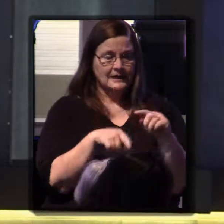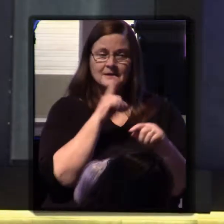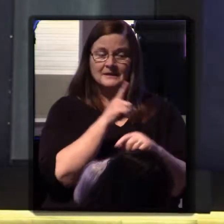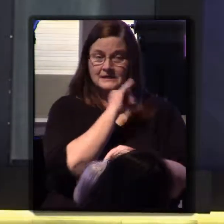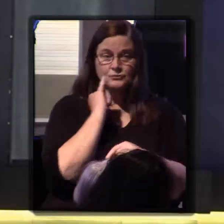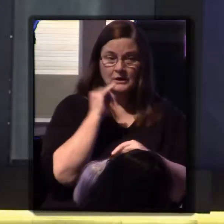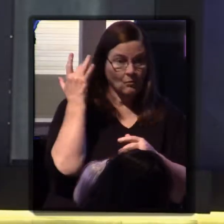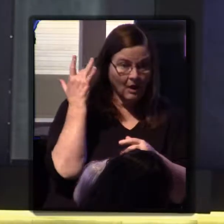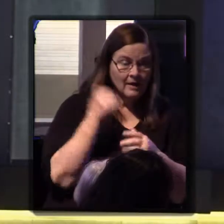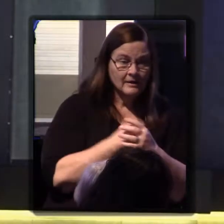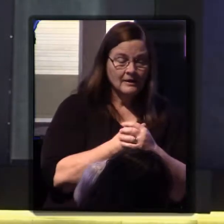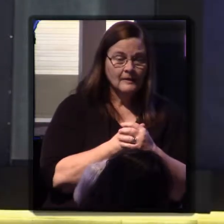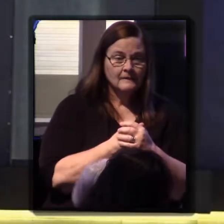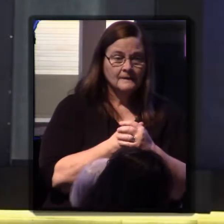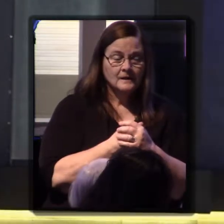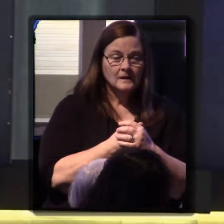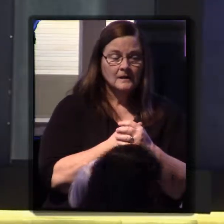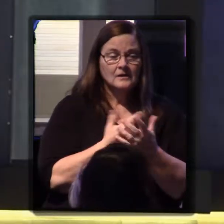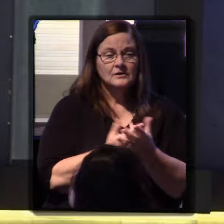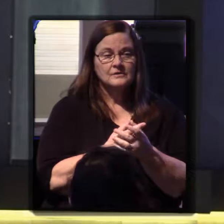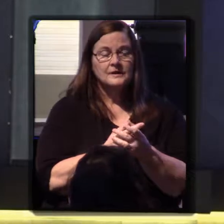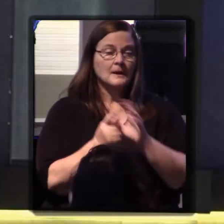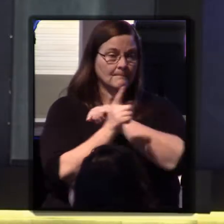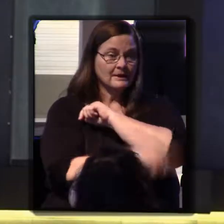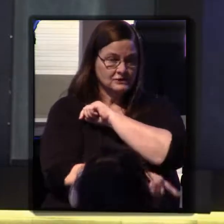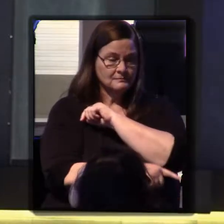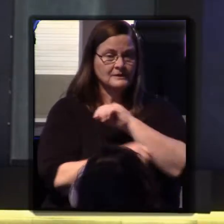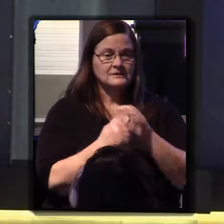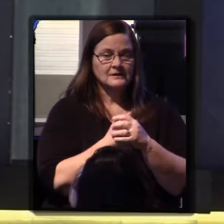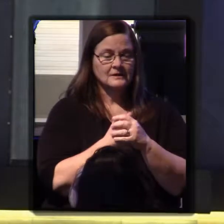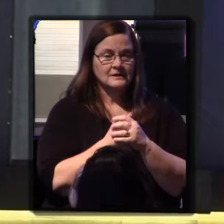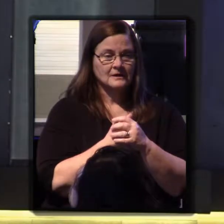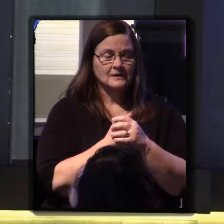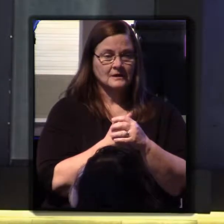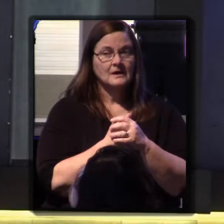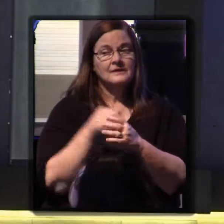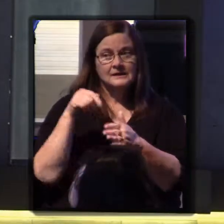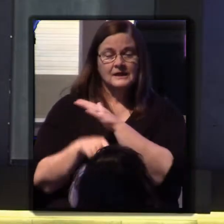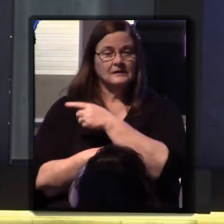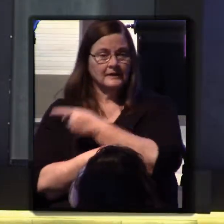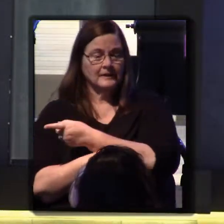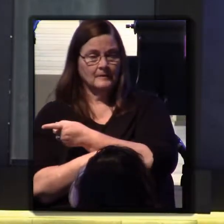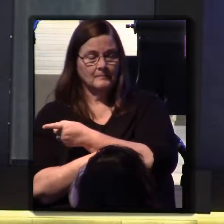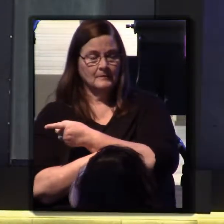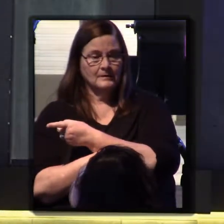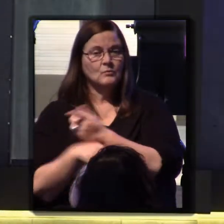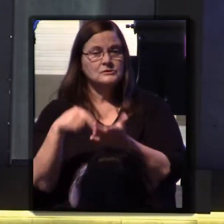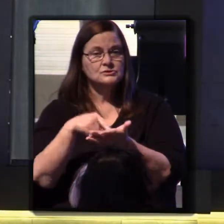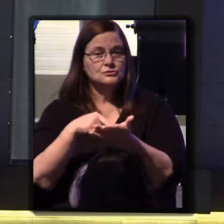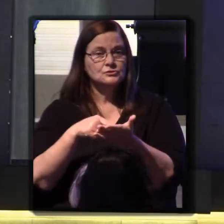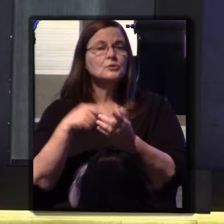I'm sorry. The text, the servant cannot be Israel. Why? Because the stroke that fell